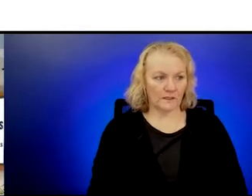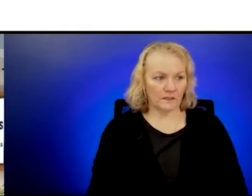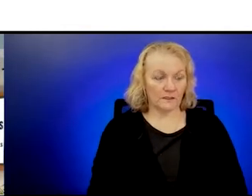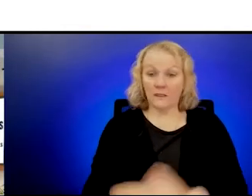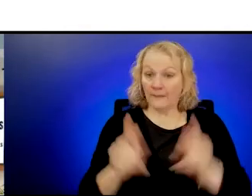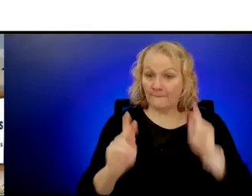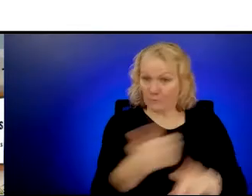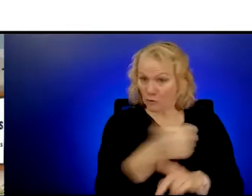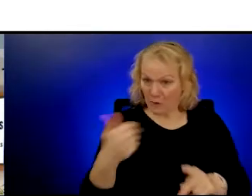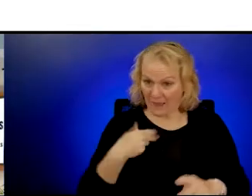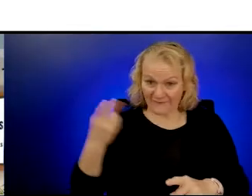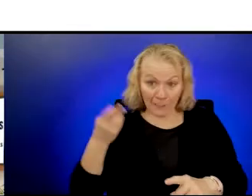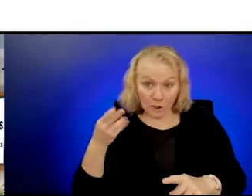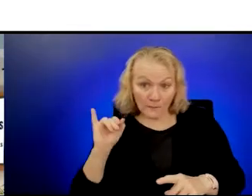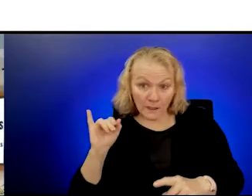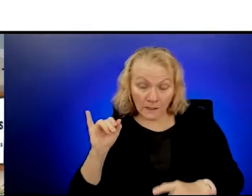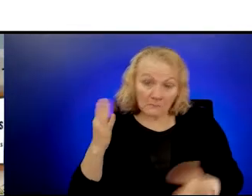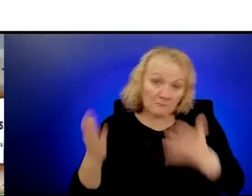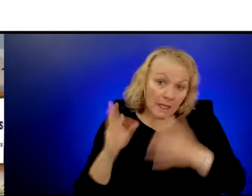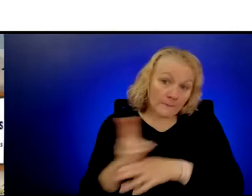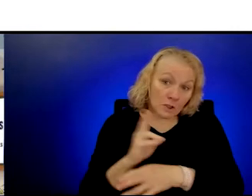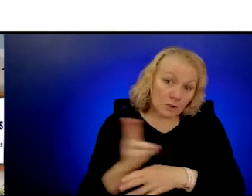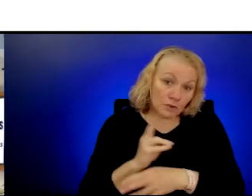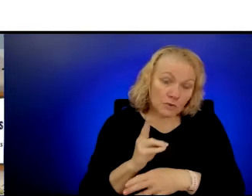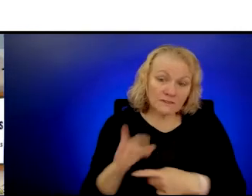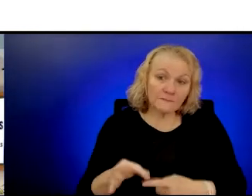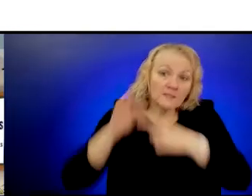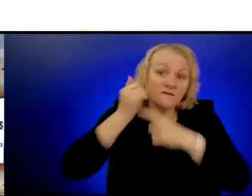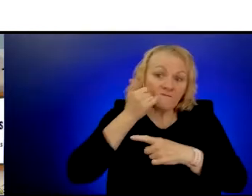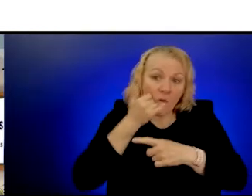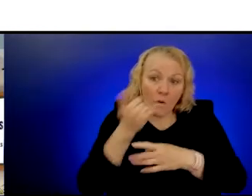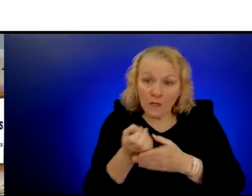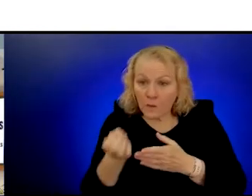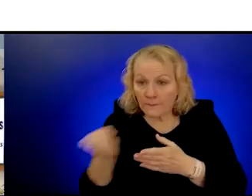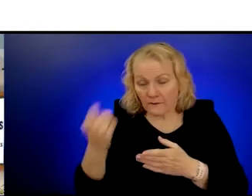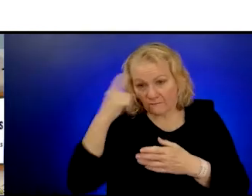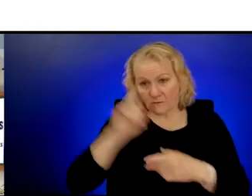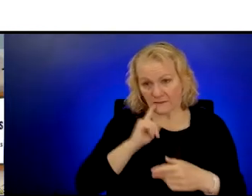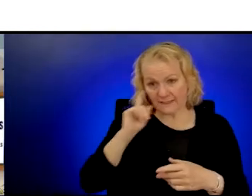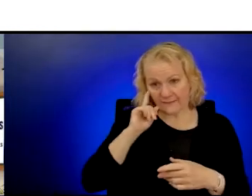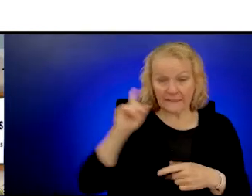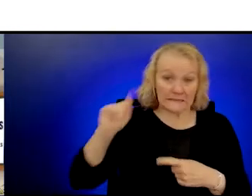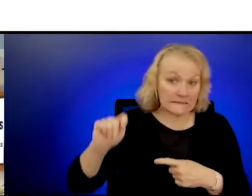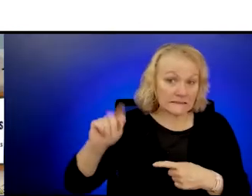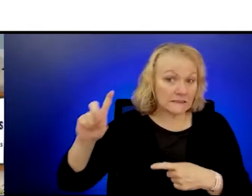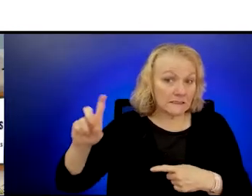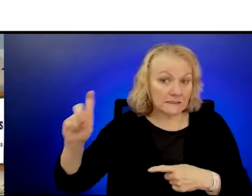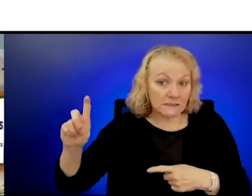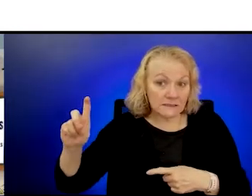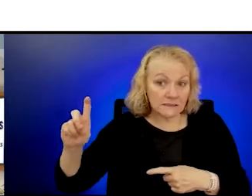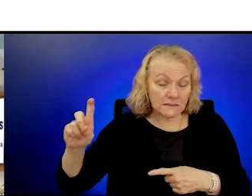Individuals with hearing impairments may use a telecommunications device for the deaf, a TDD.